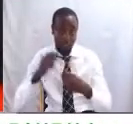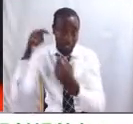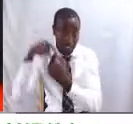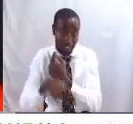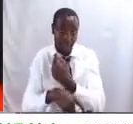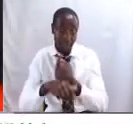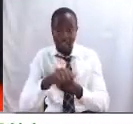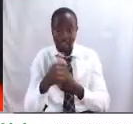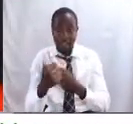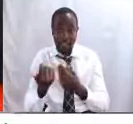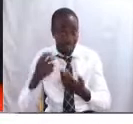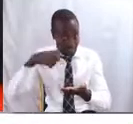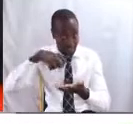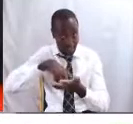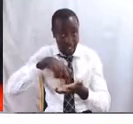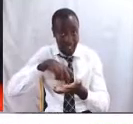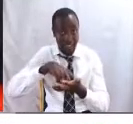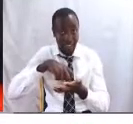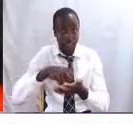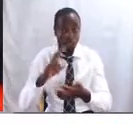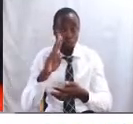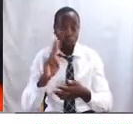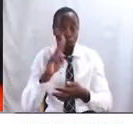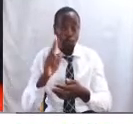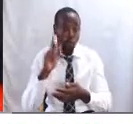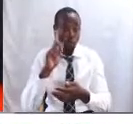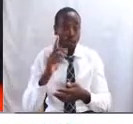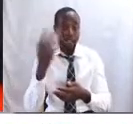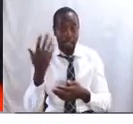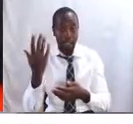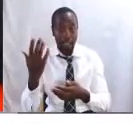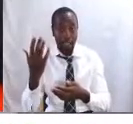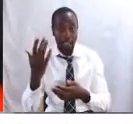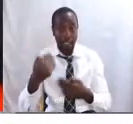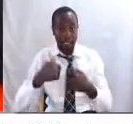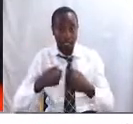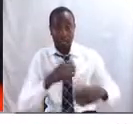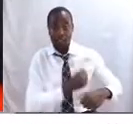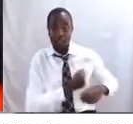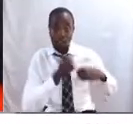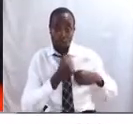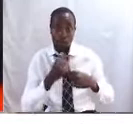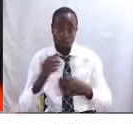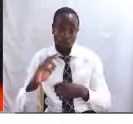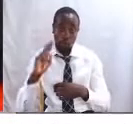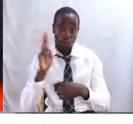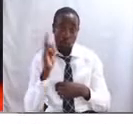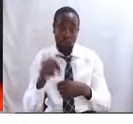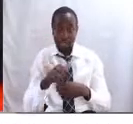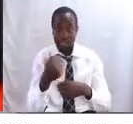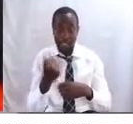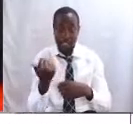And there are those who knelt and using one hand, holding the armor, they used the other one to scoop water